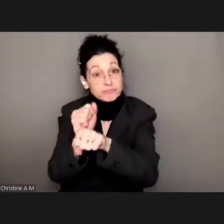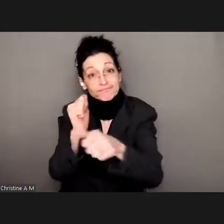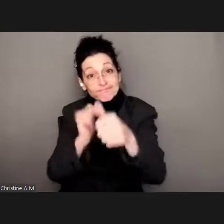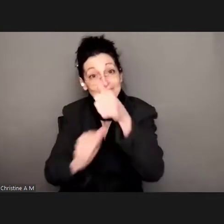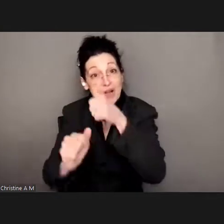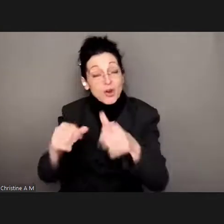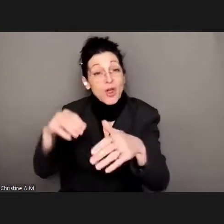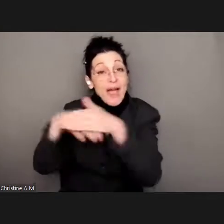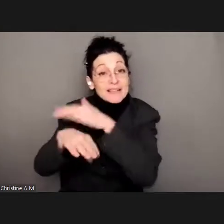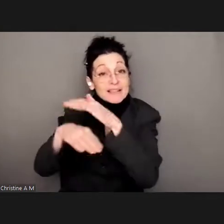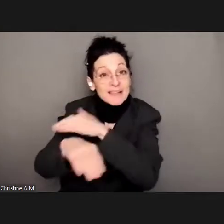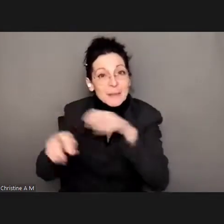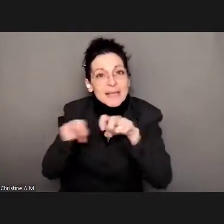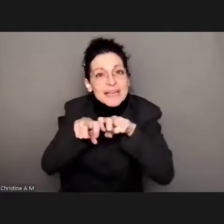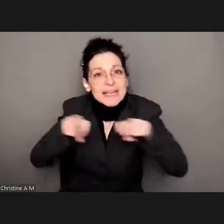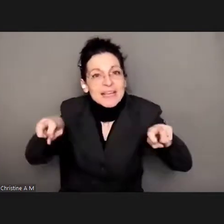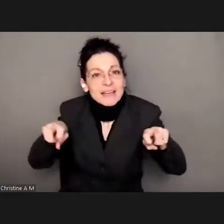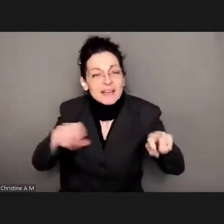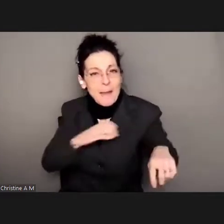Writing Center?